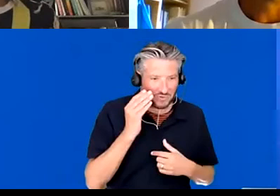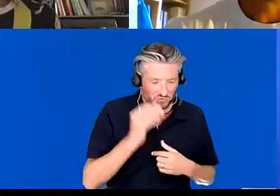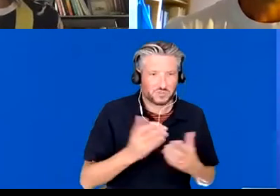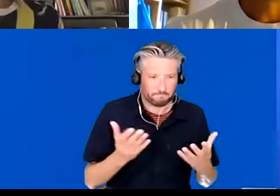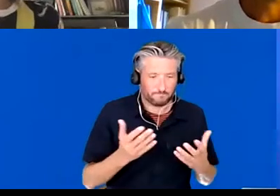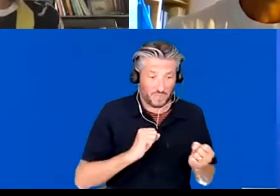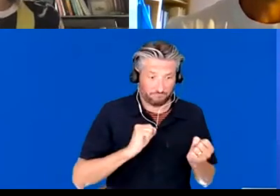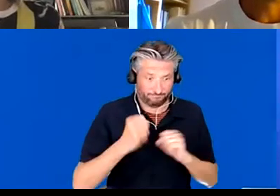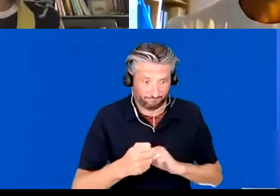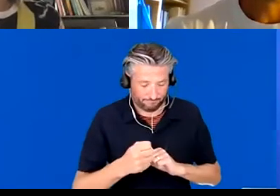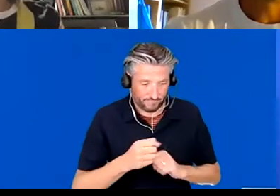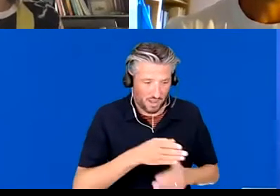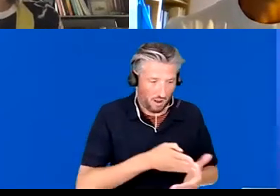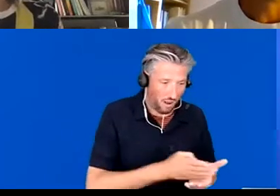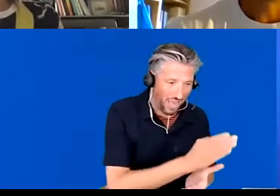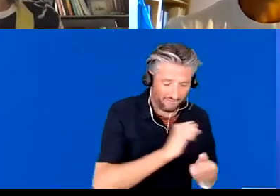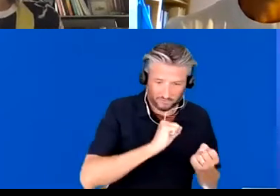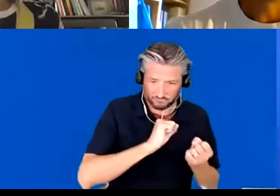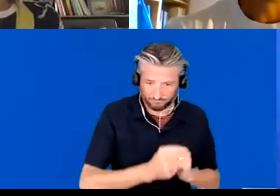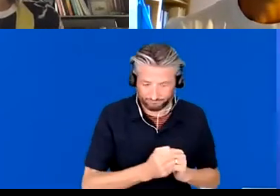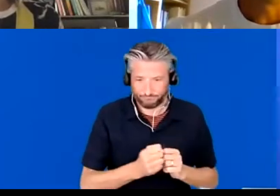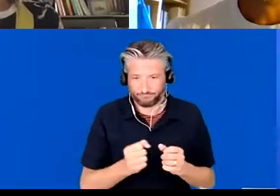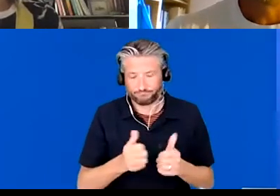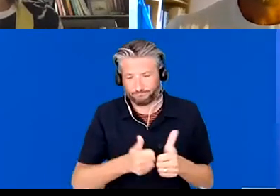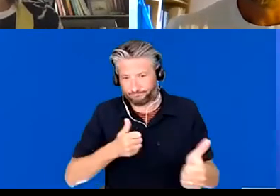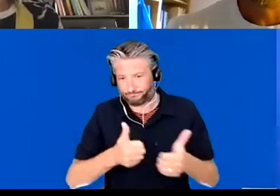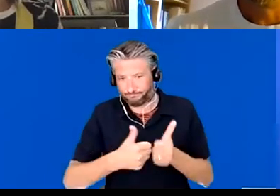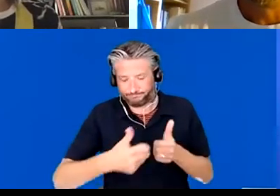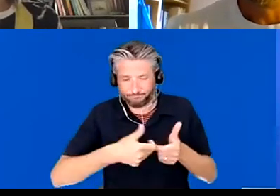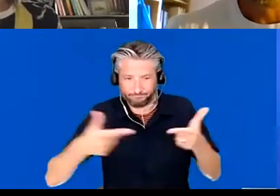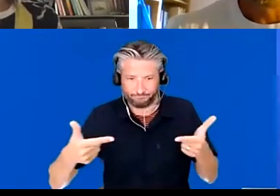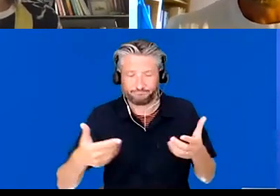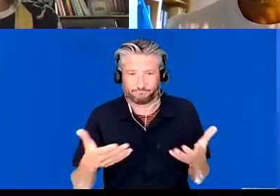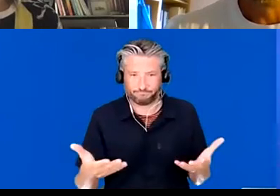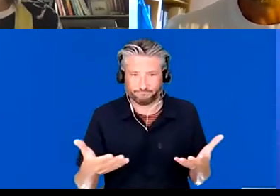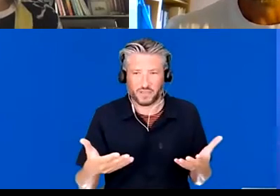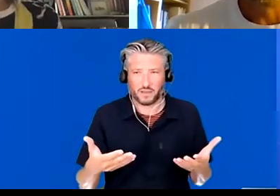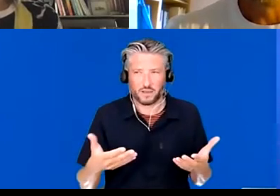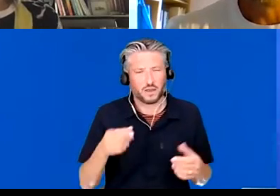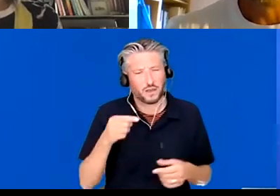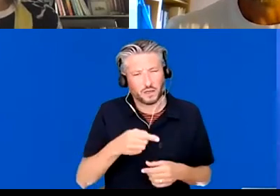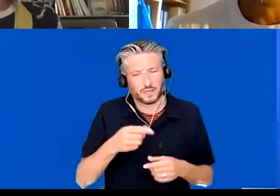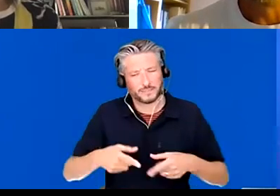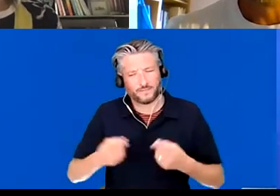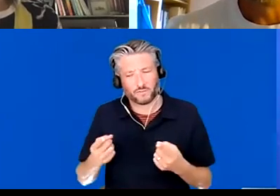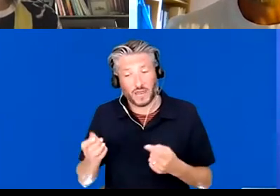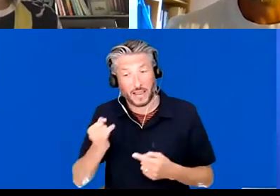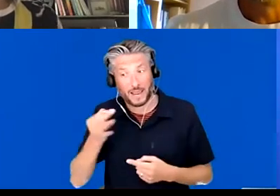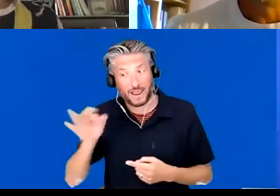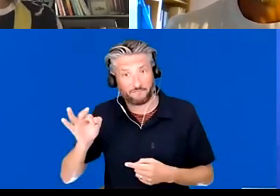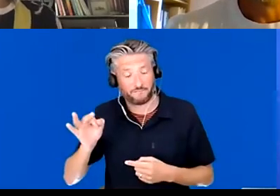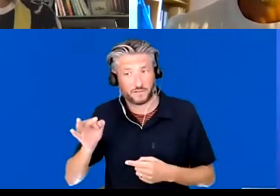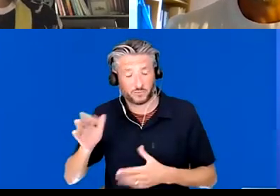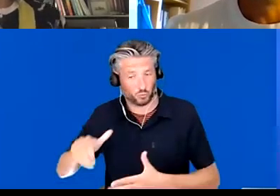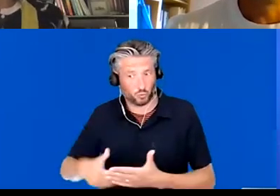a lot of that was a response to the fact that, you know, we'd gone ahead with the conference, everybody had really worked together, delegates, organisers, and